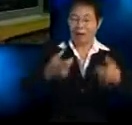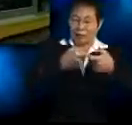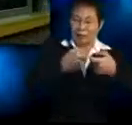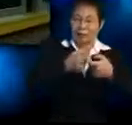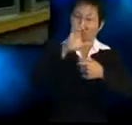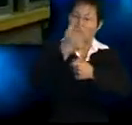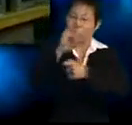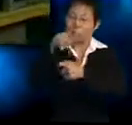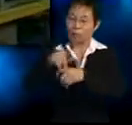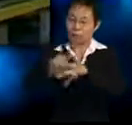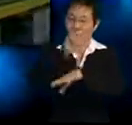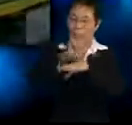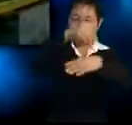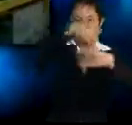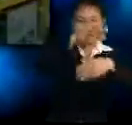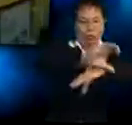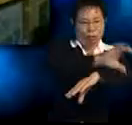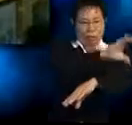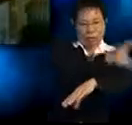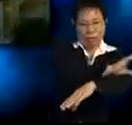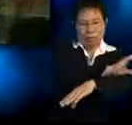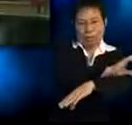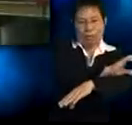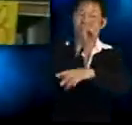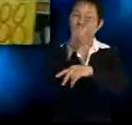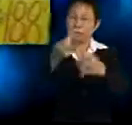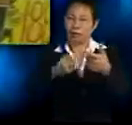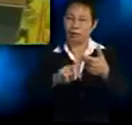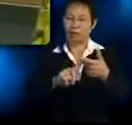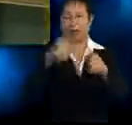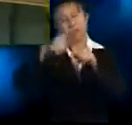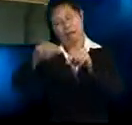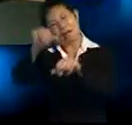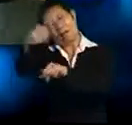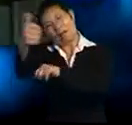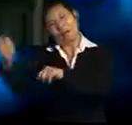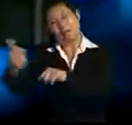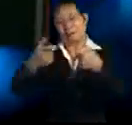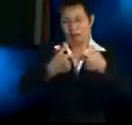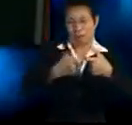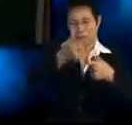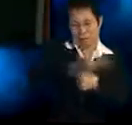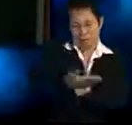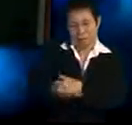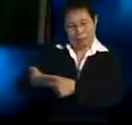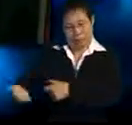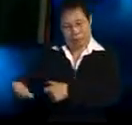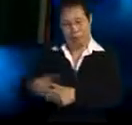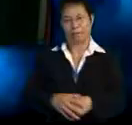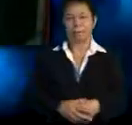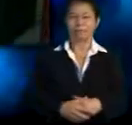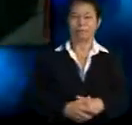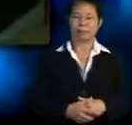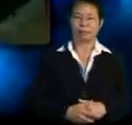Electronic chips are used in computers, televisions, and various other electronic appliances.